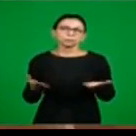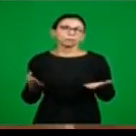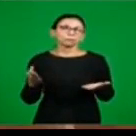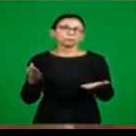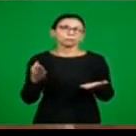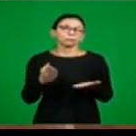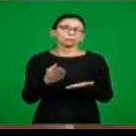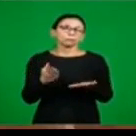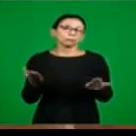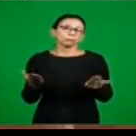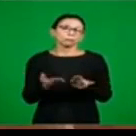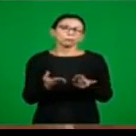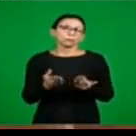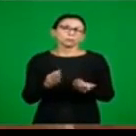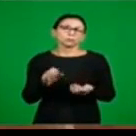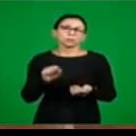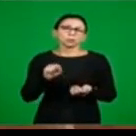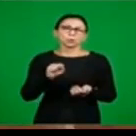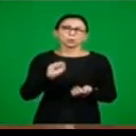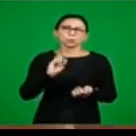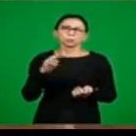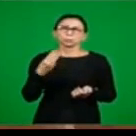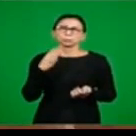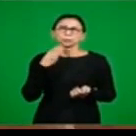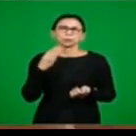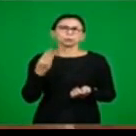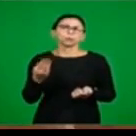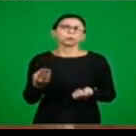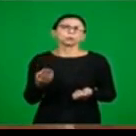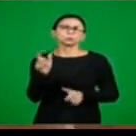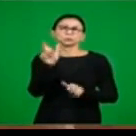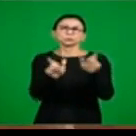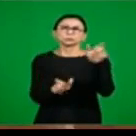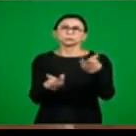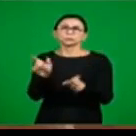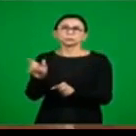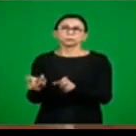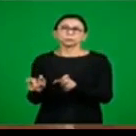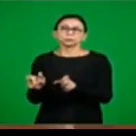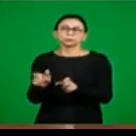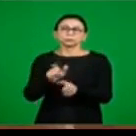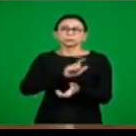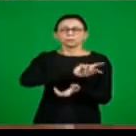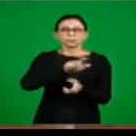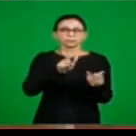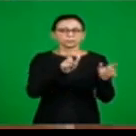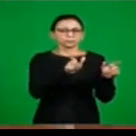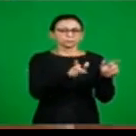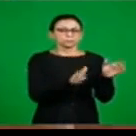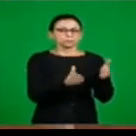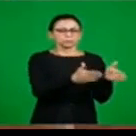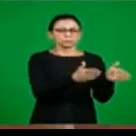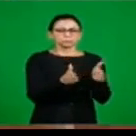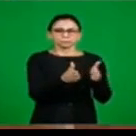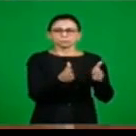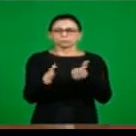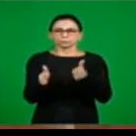Today, we have almost 8 billion of people in the world. Each person has their own path.